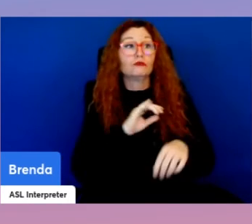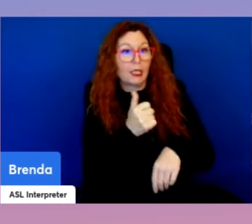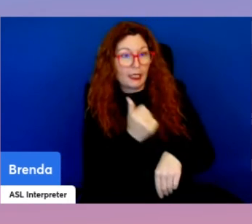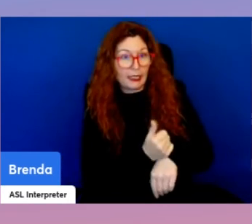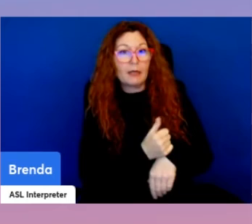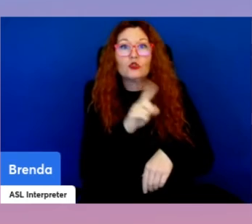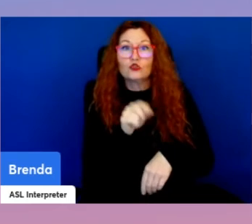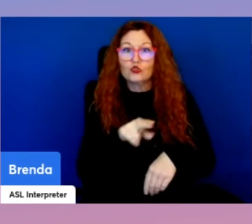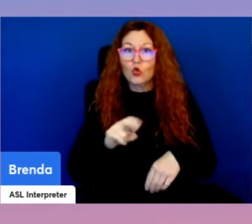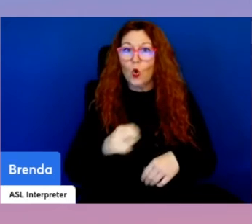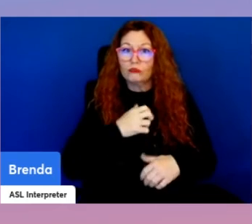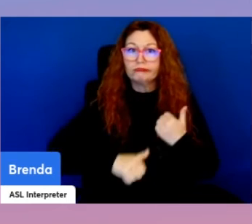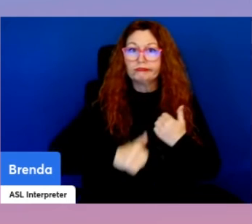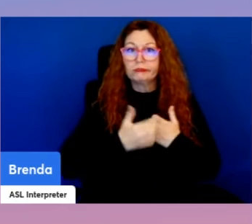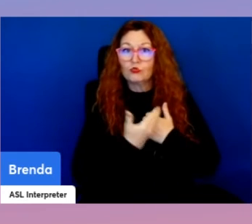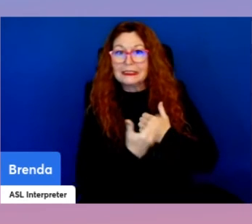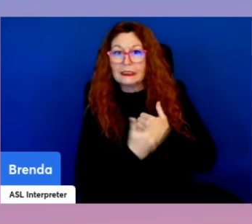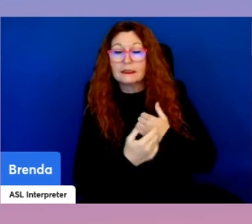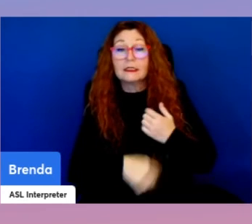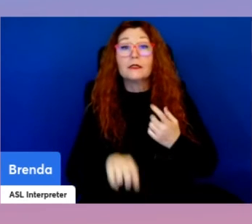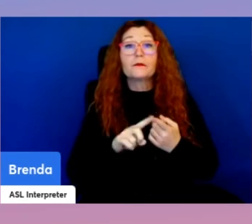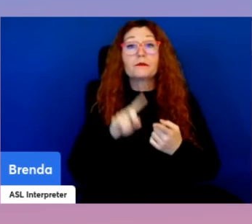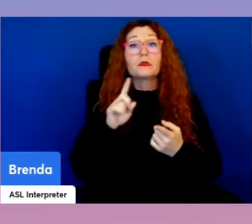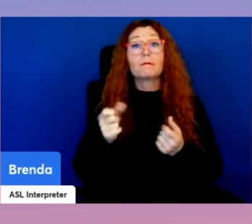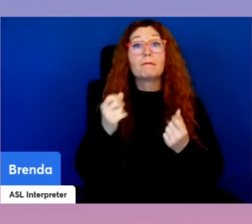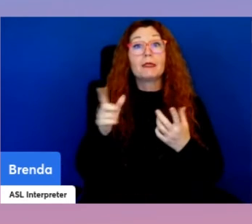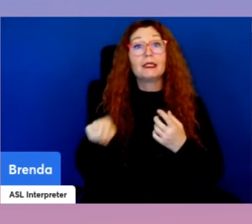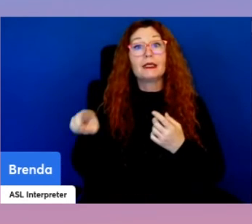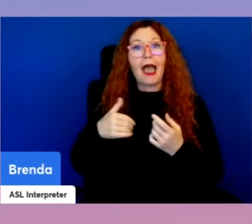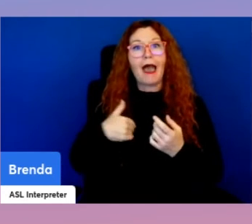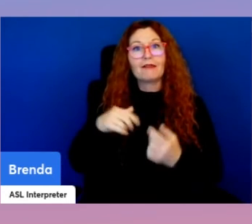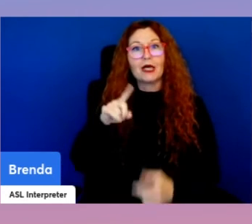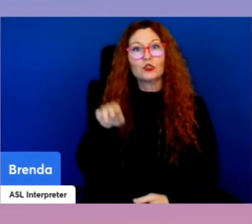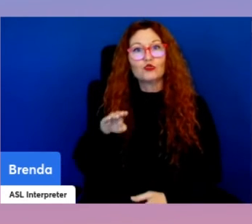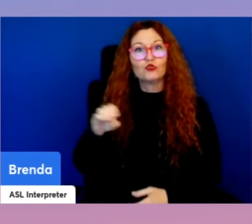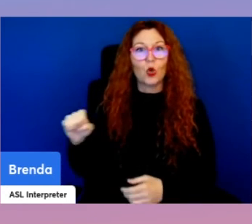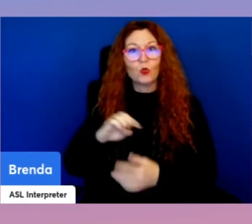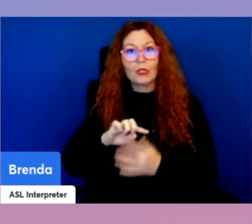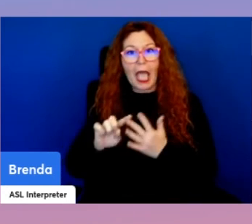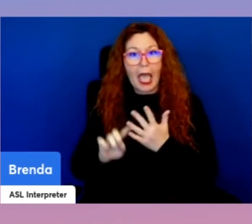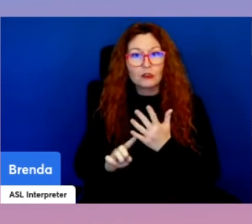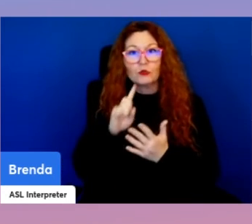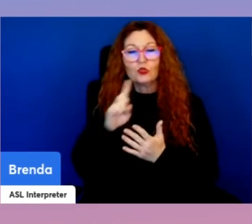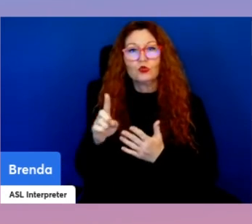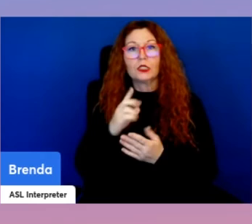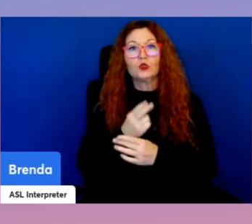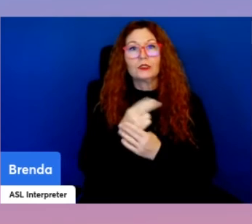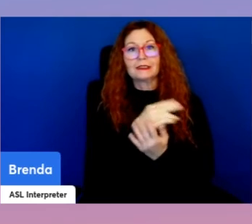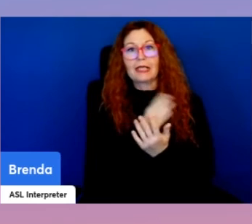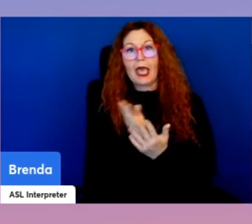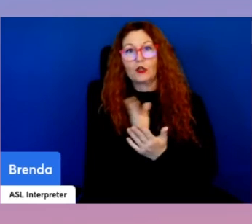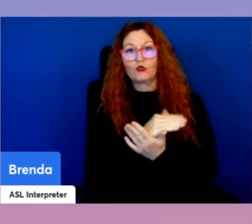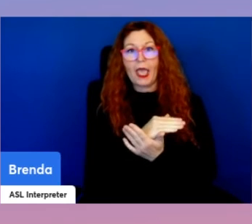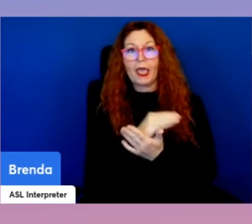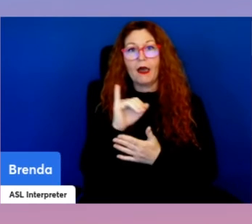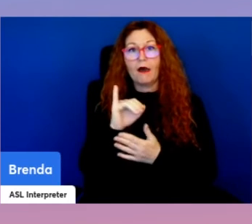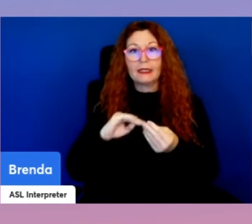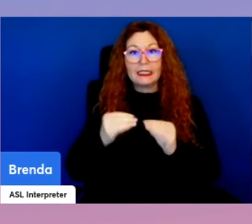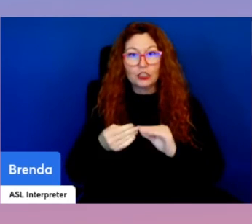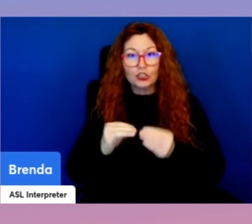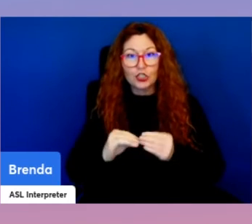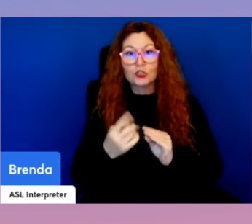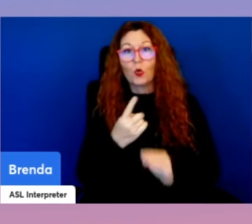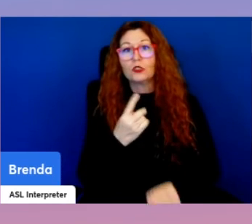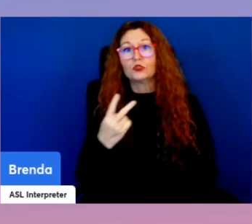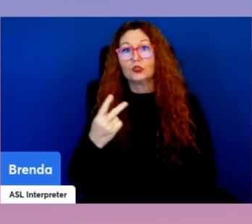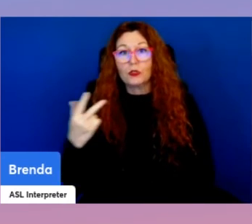the VM-based workloads have this zones attribute that takes an array of integers, 1, 2, and 3. Some have flags